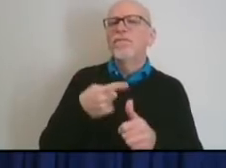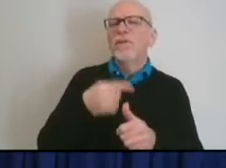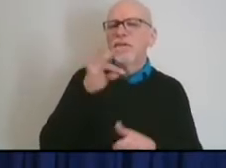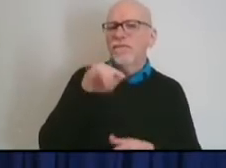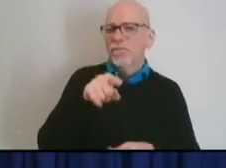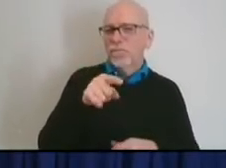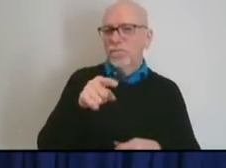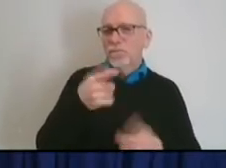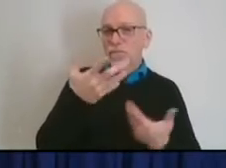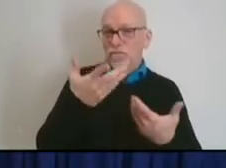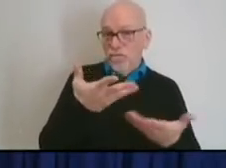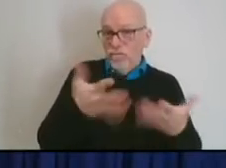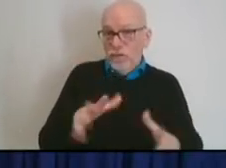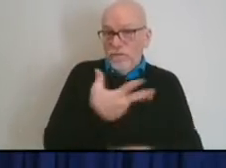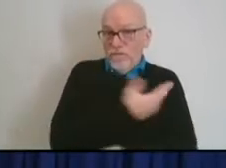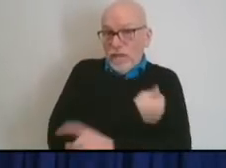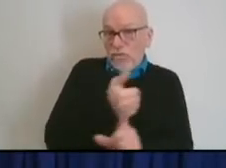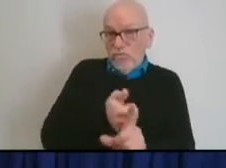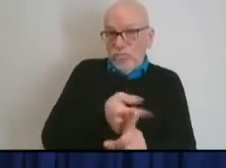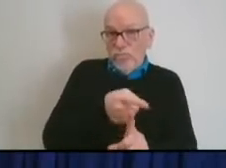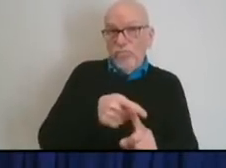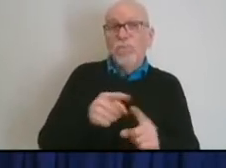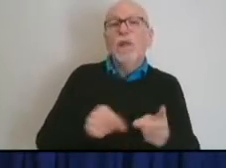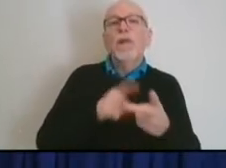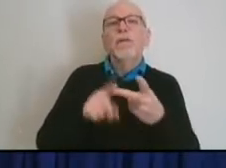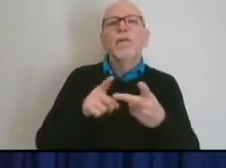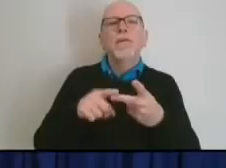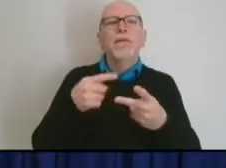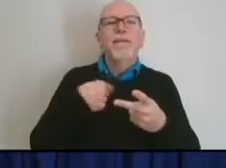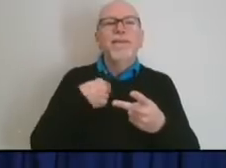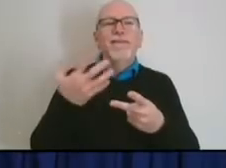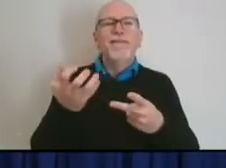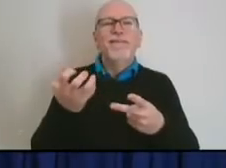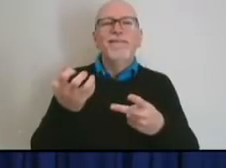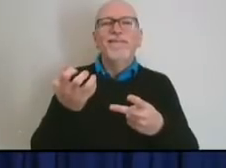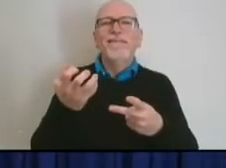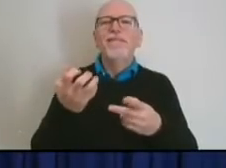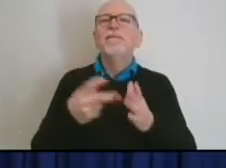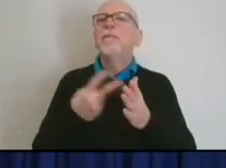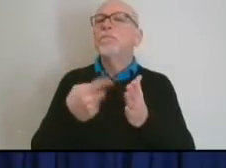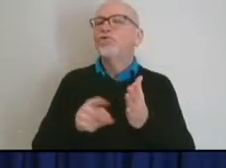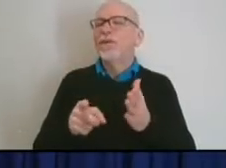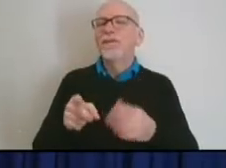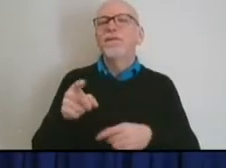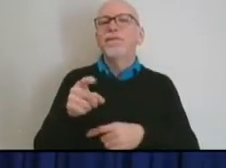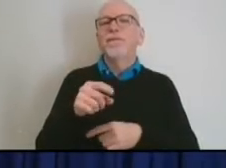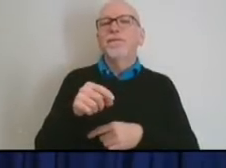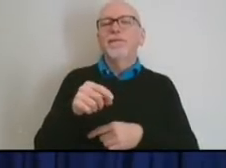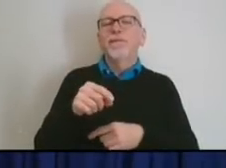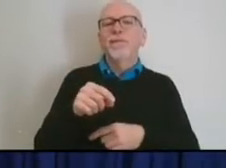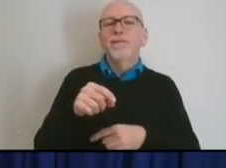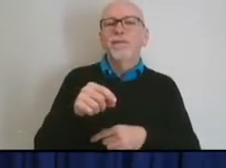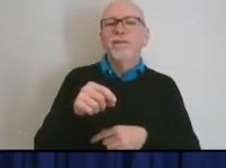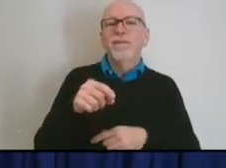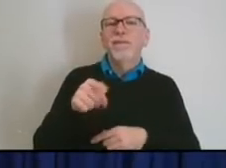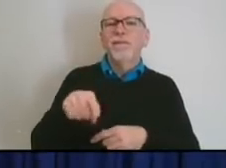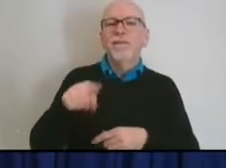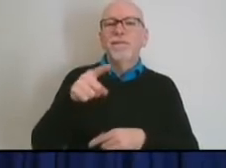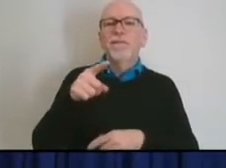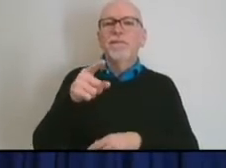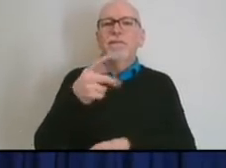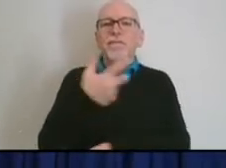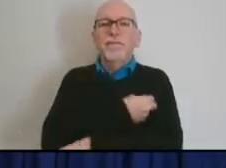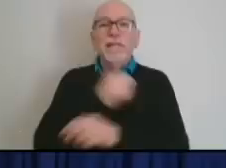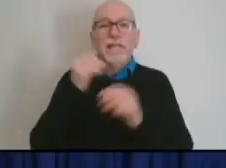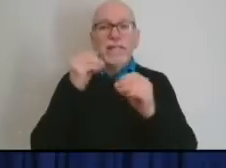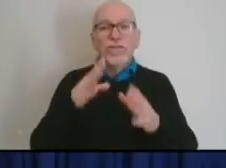have had your vaccine. And then I also wanted to double check 24 states are vaccinating teachers, and every